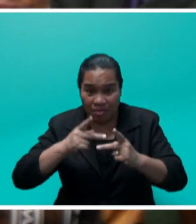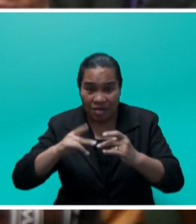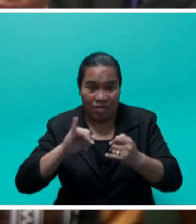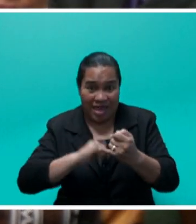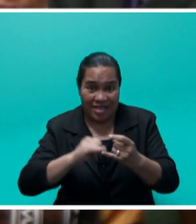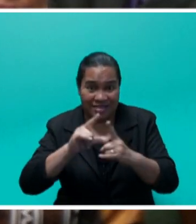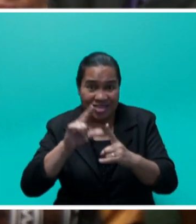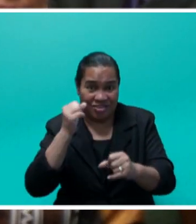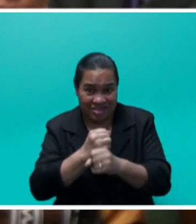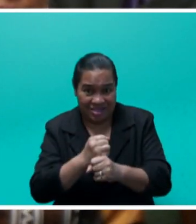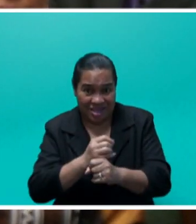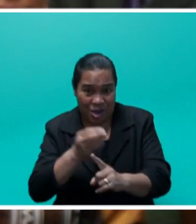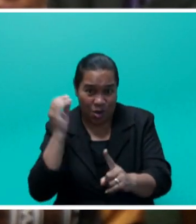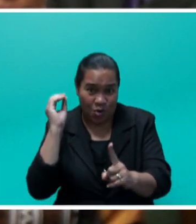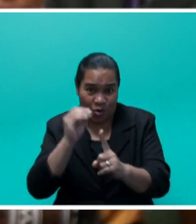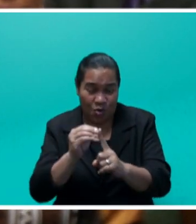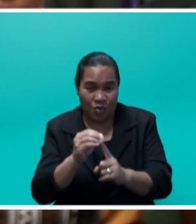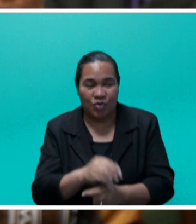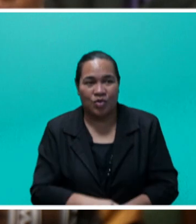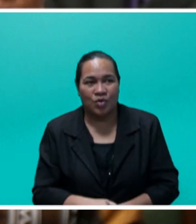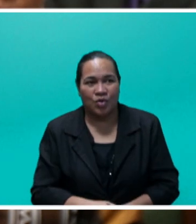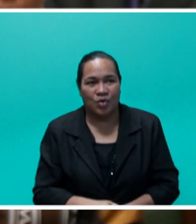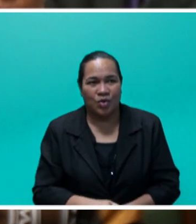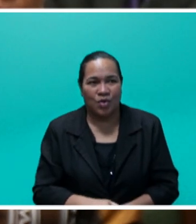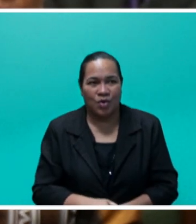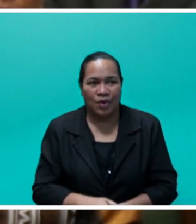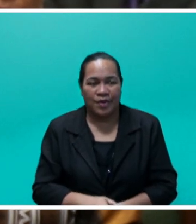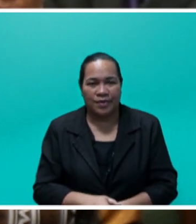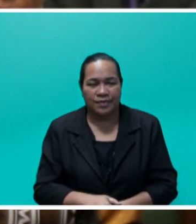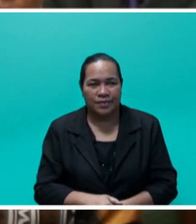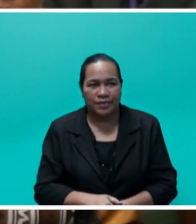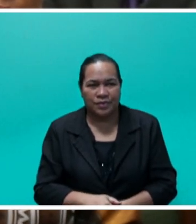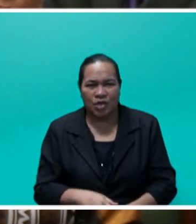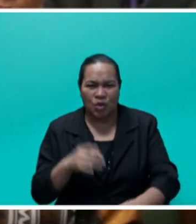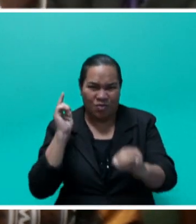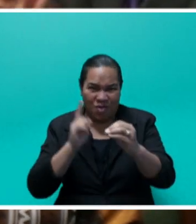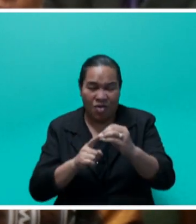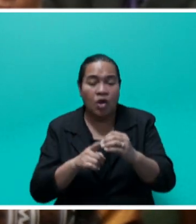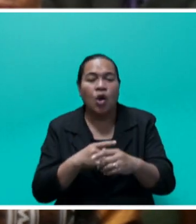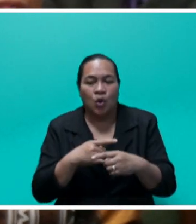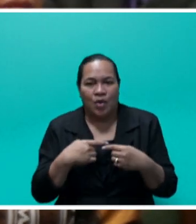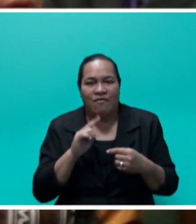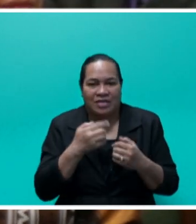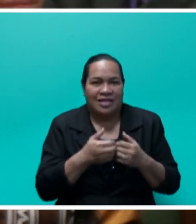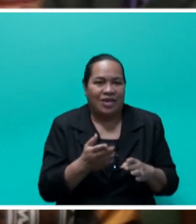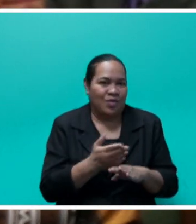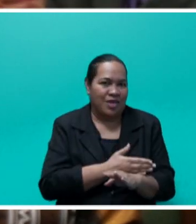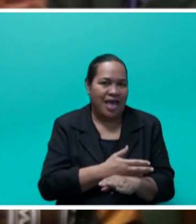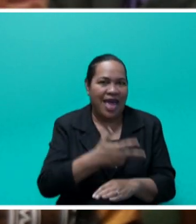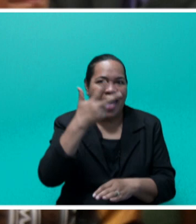development goals, by way of background, we started with the Millennium Development Goals, where there were 8